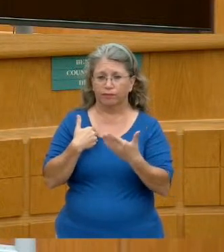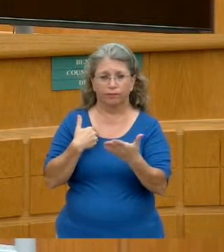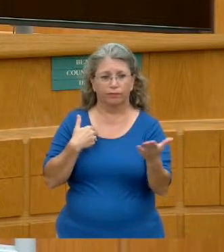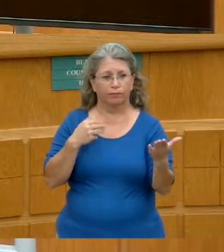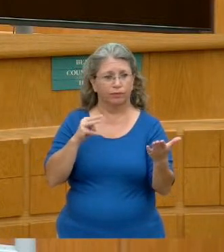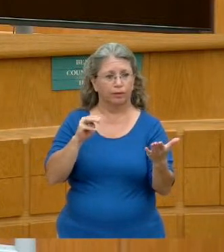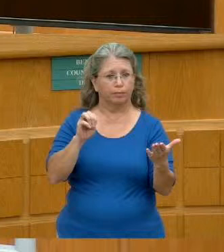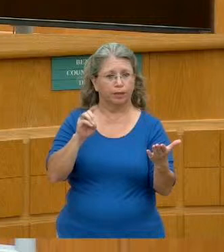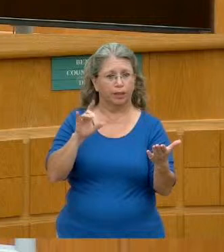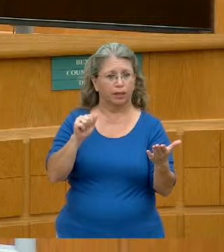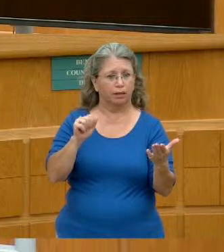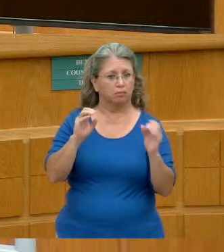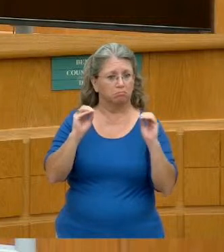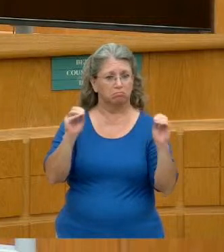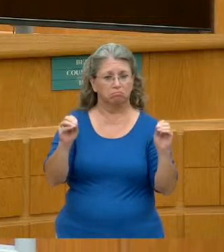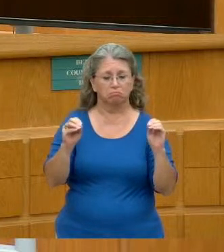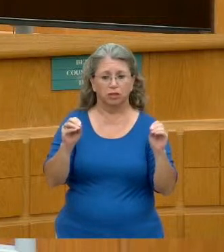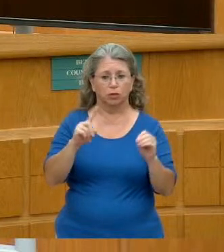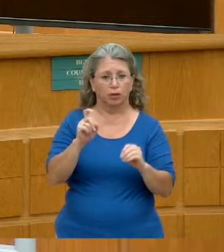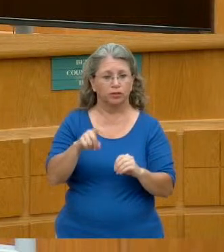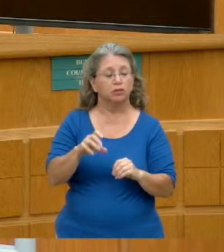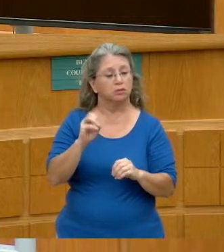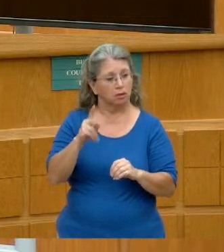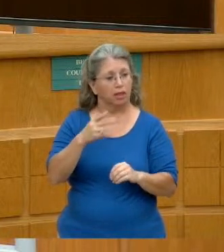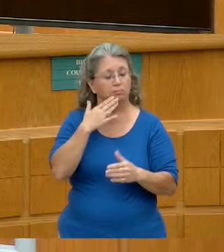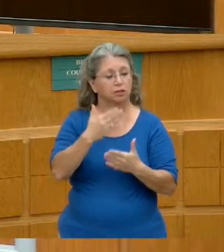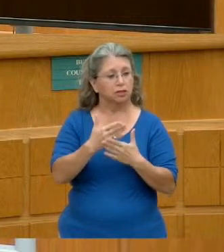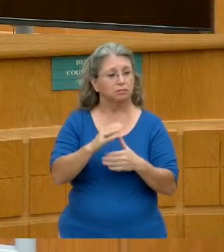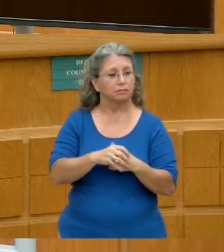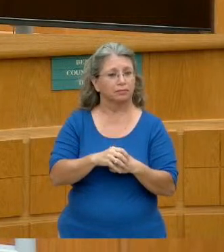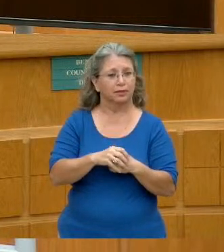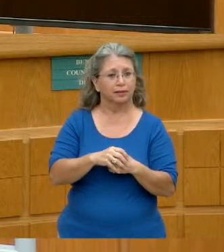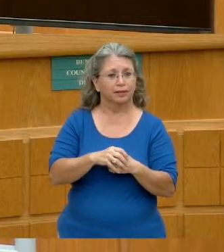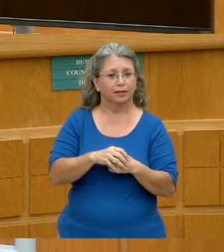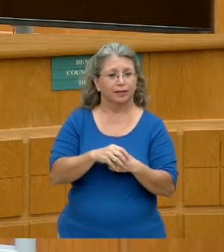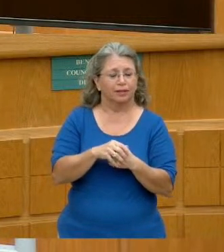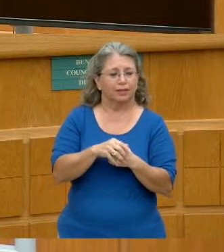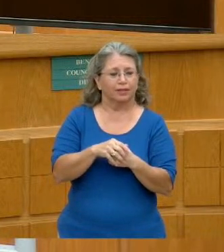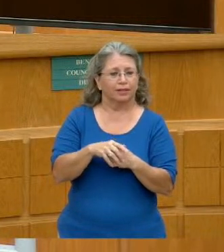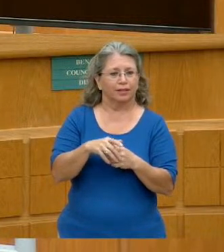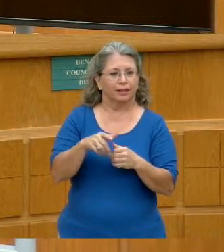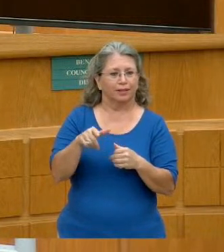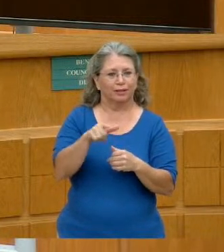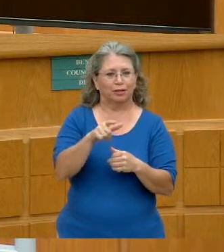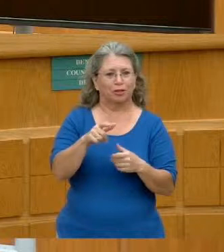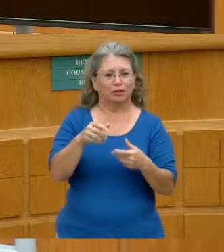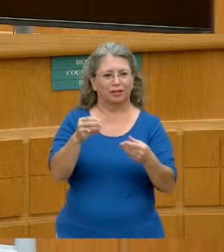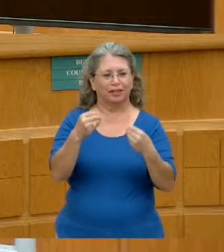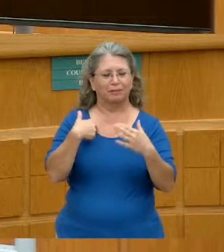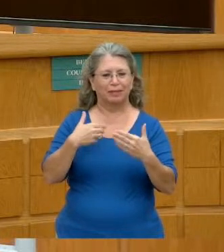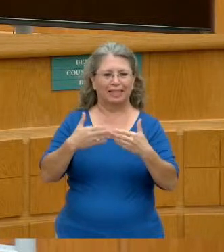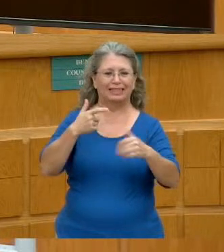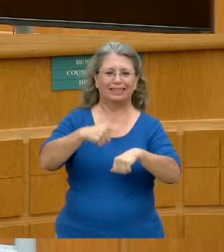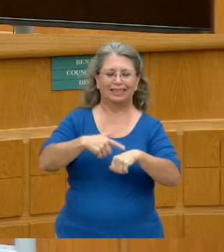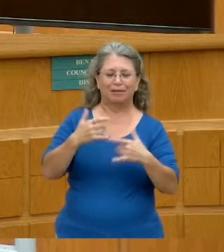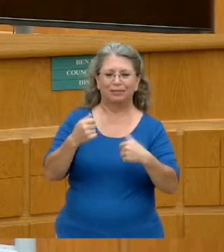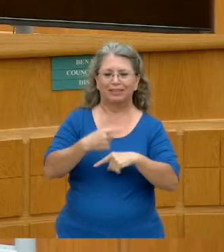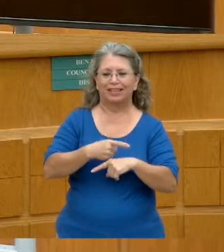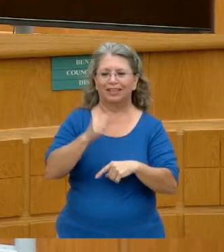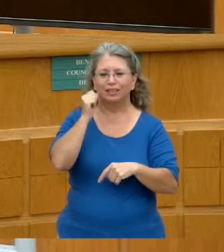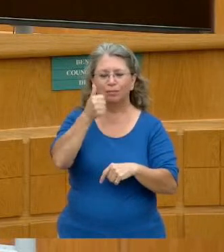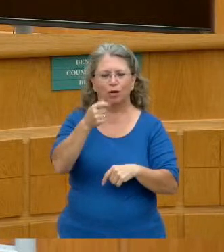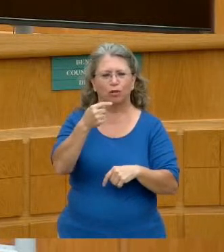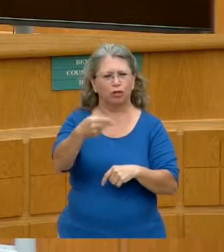Media, no questions? Okay, good. You guys will let me out of here easy. So tomorrow's